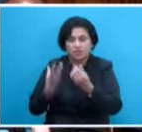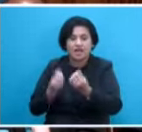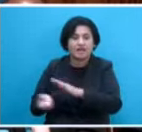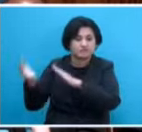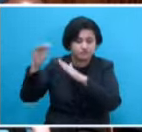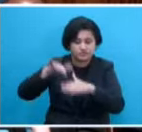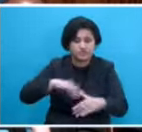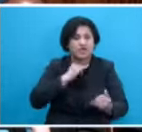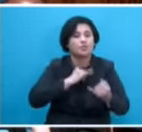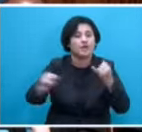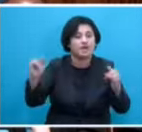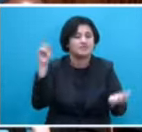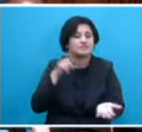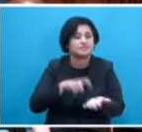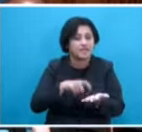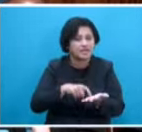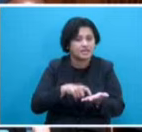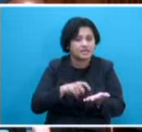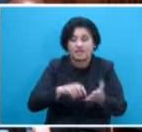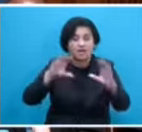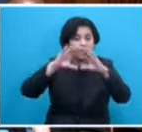debt that not even a World Bank